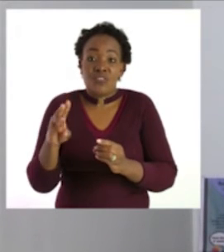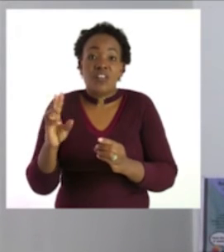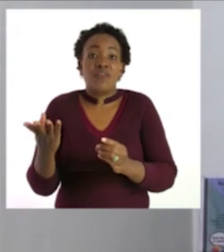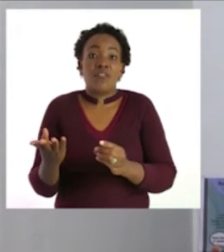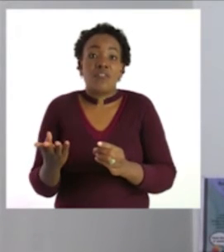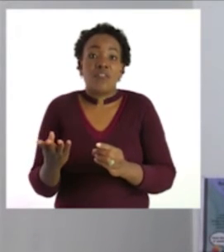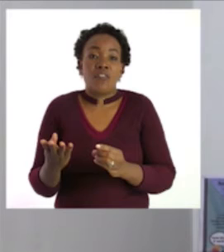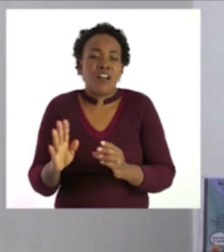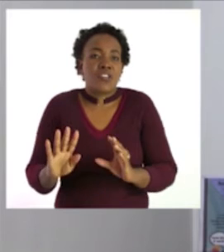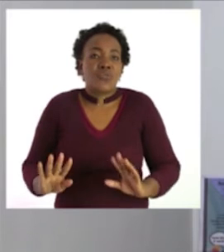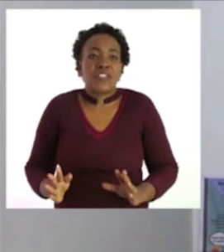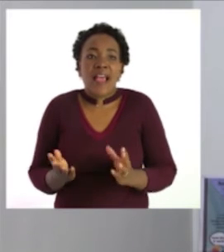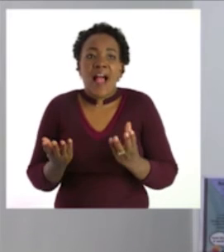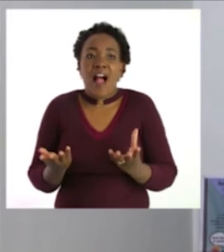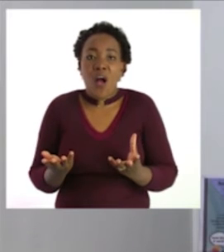say, how